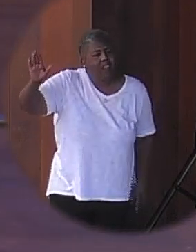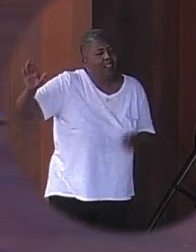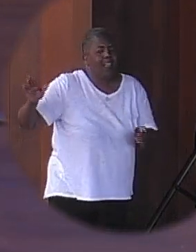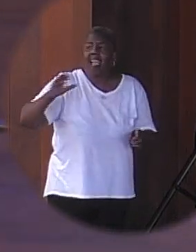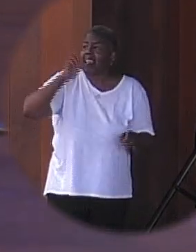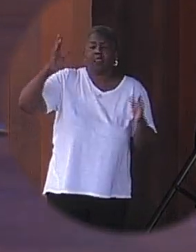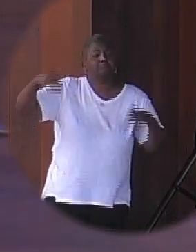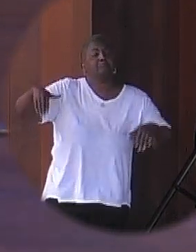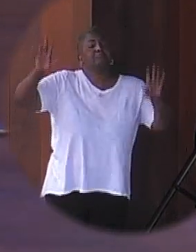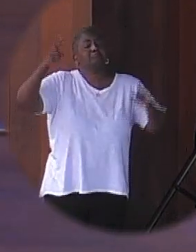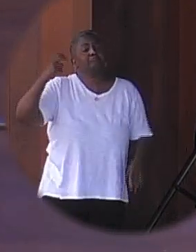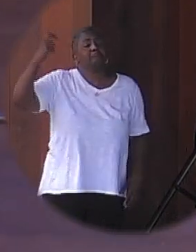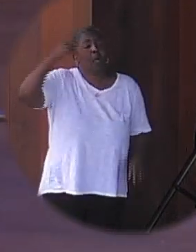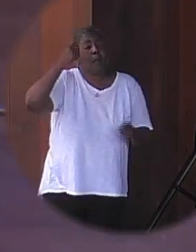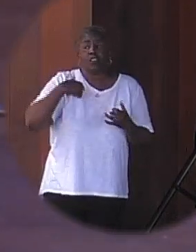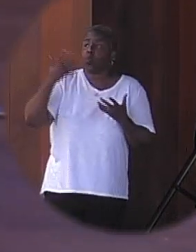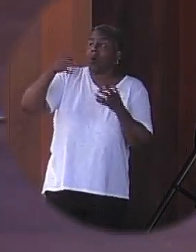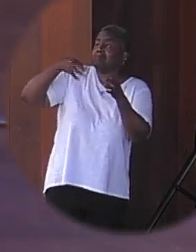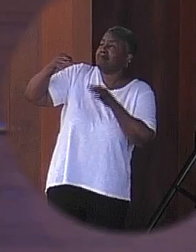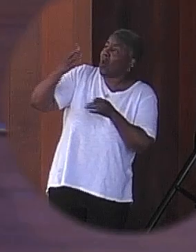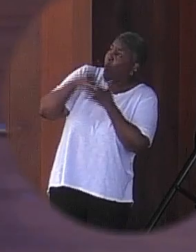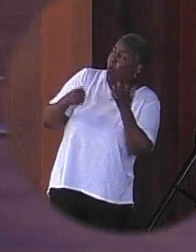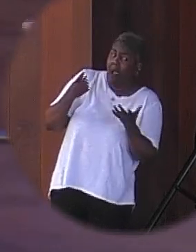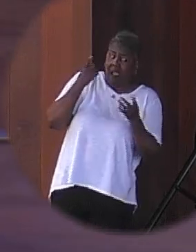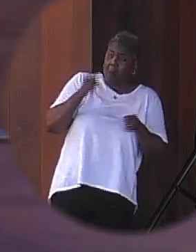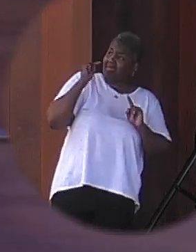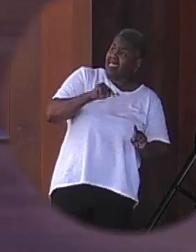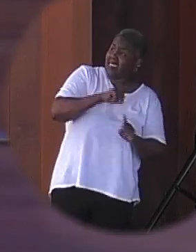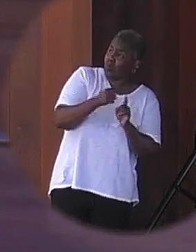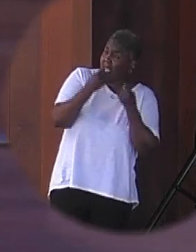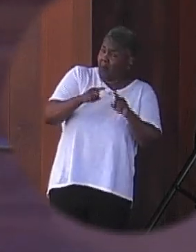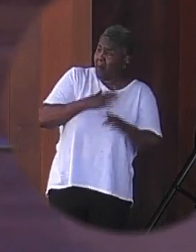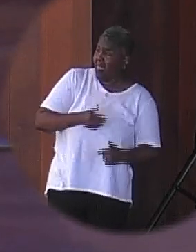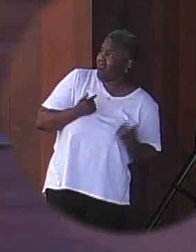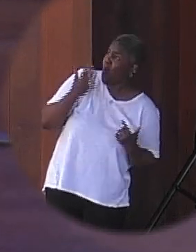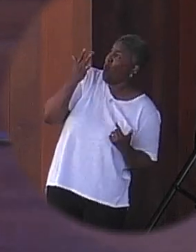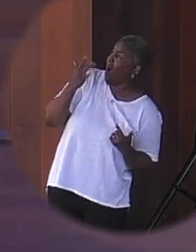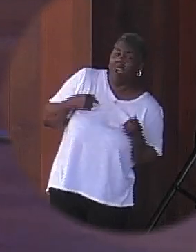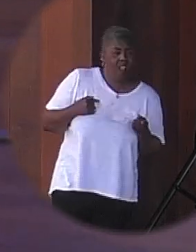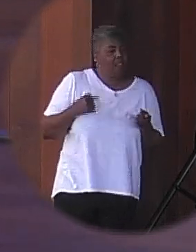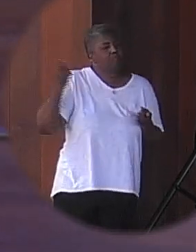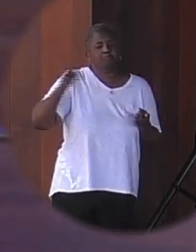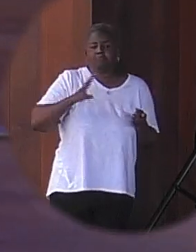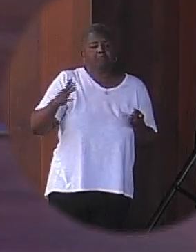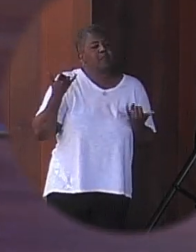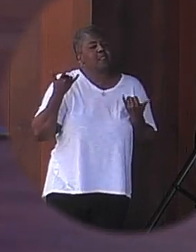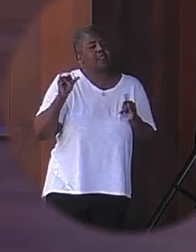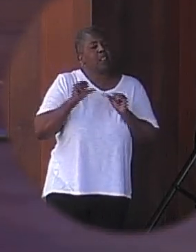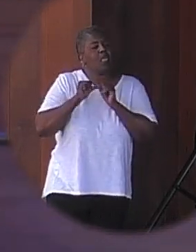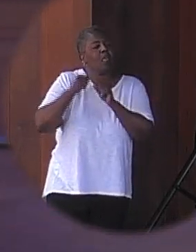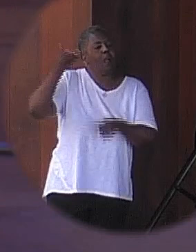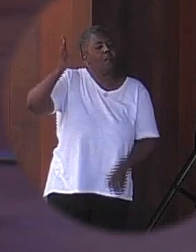the throne because you want God to explain why God allowed that to go down in your life. As a matter of